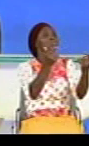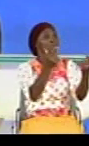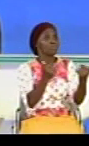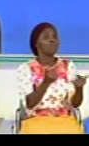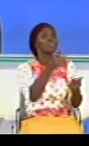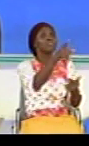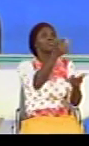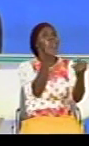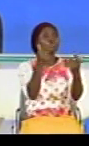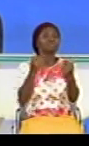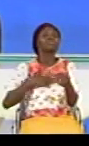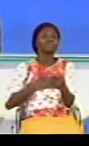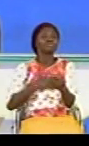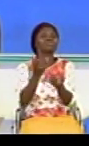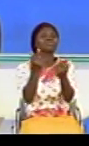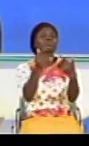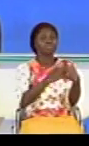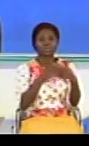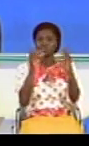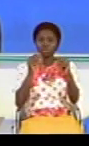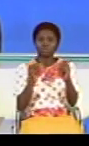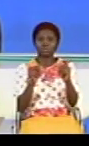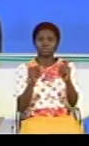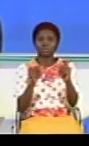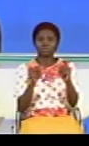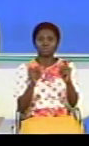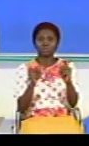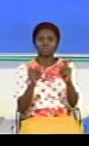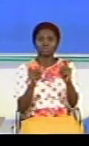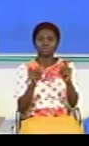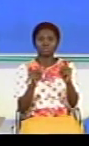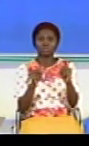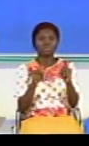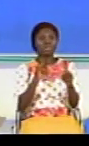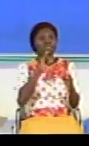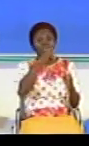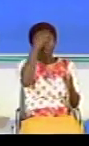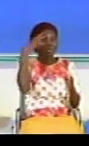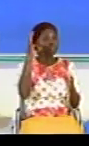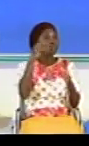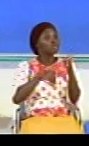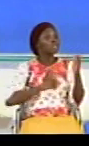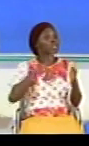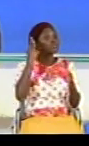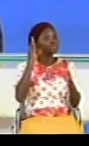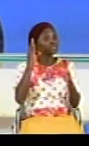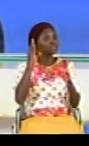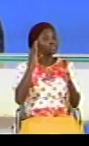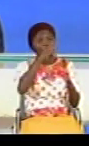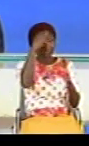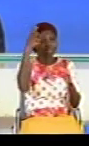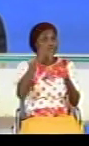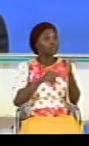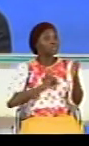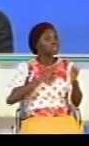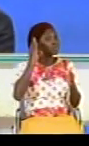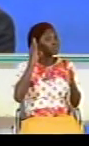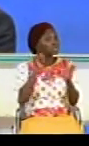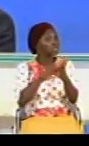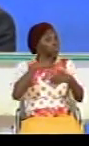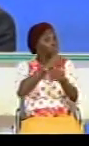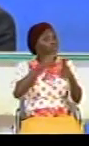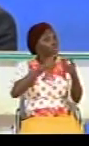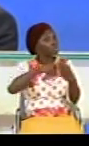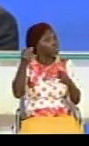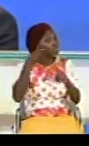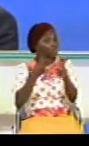come back. Is it what I said? Is it what I preached that is making you go away? You're